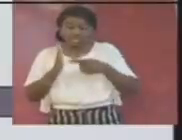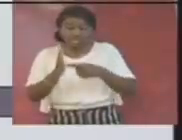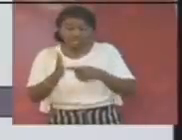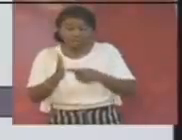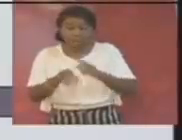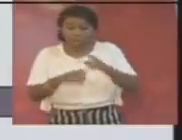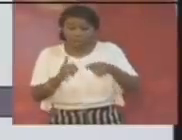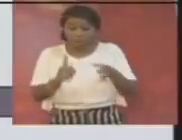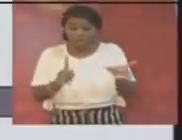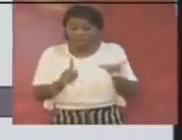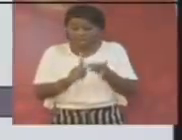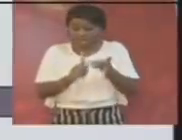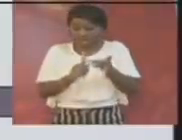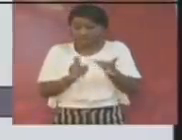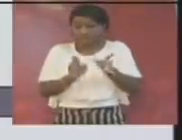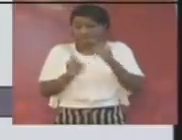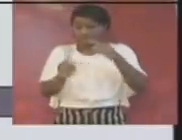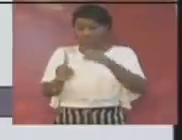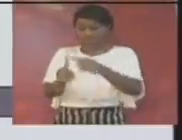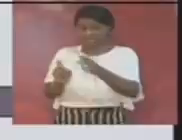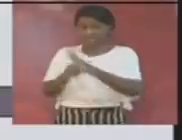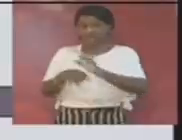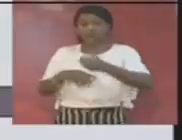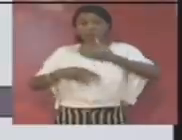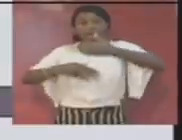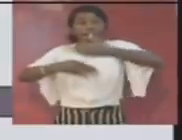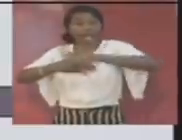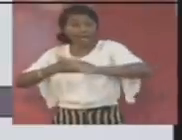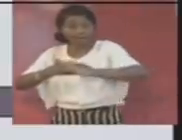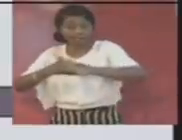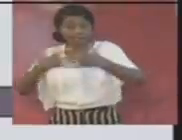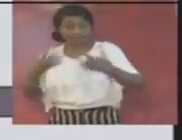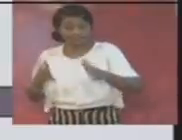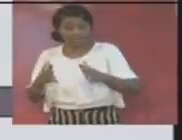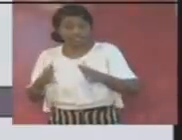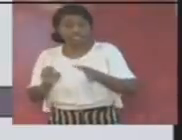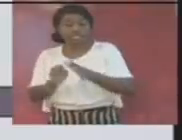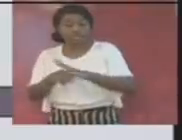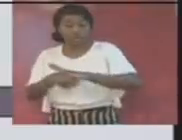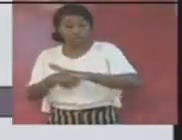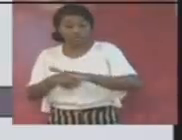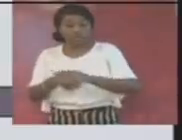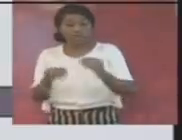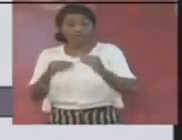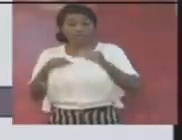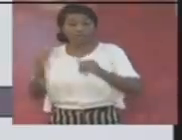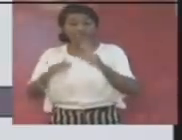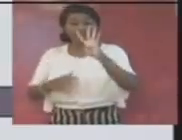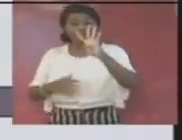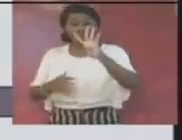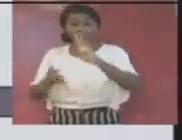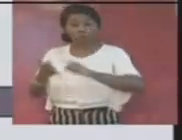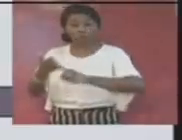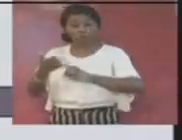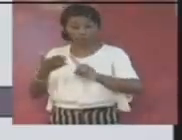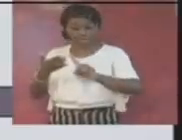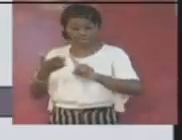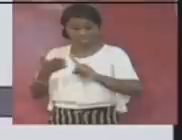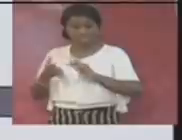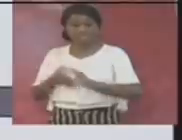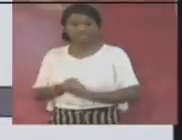during COVID-19 infection or following COVID-19 infection that persist for more than 4 weeks and are